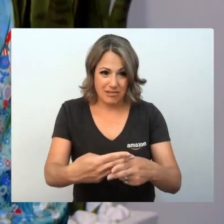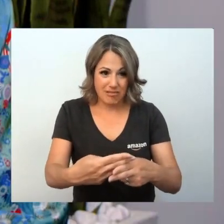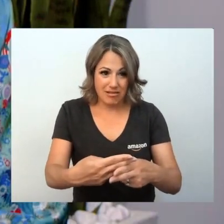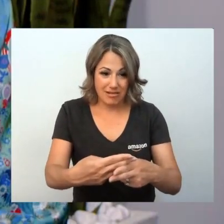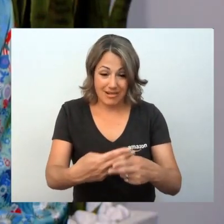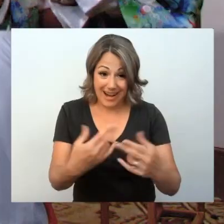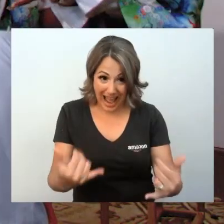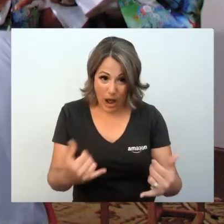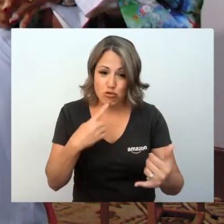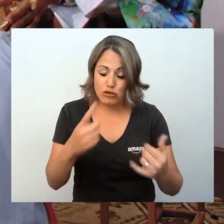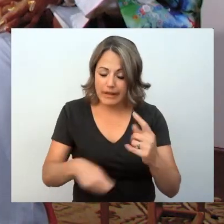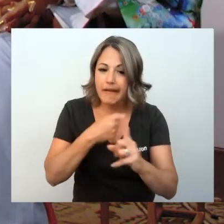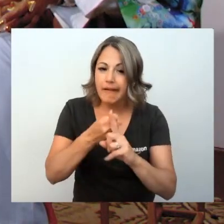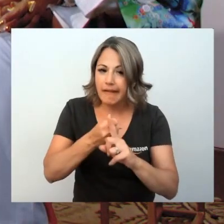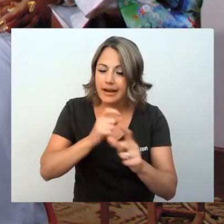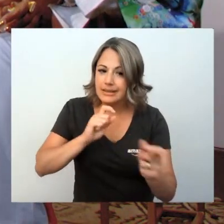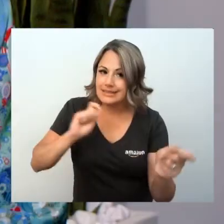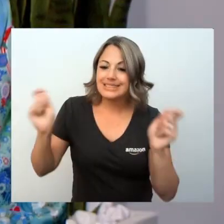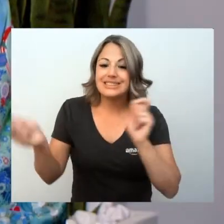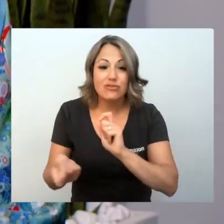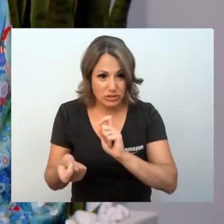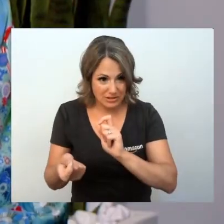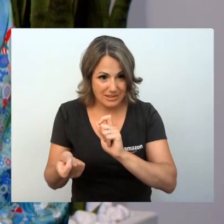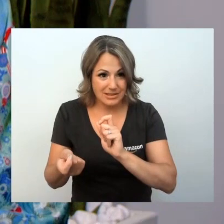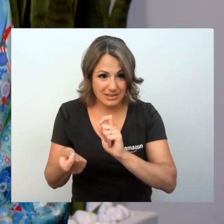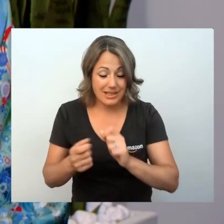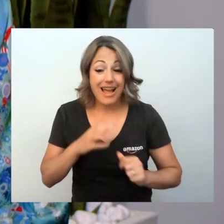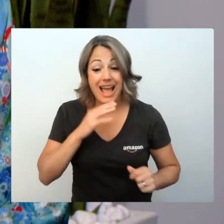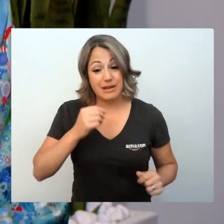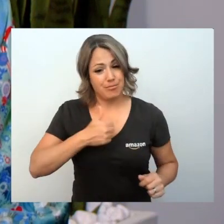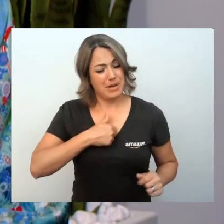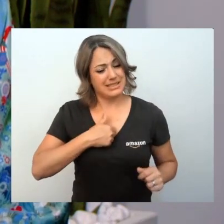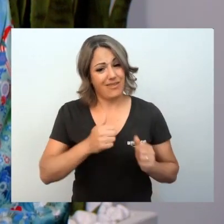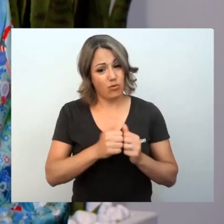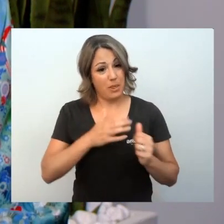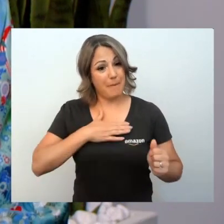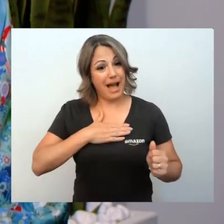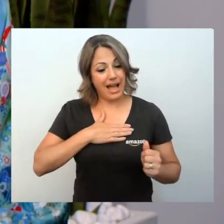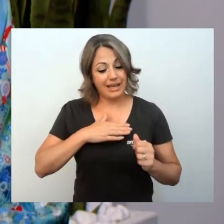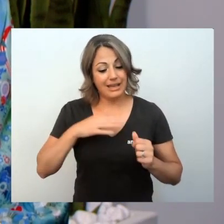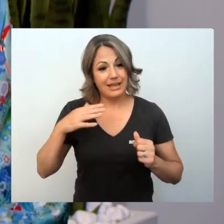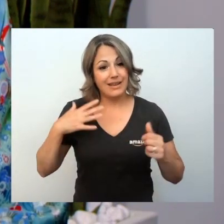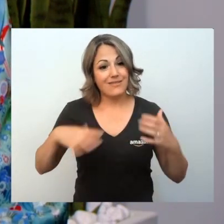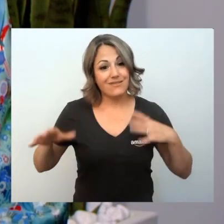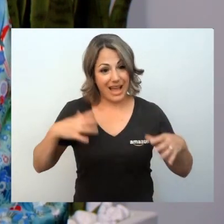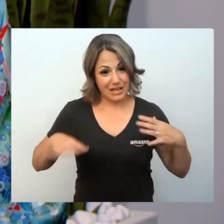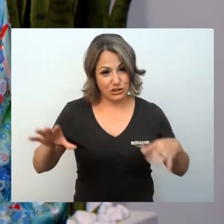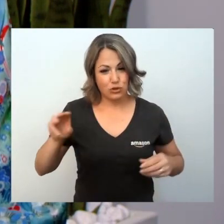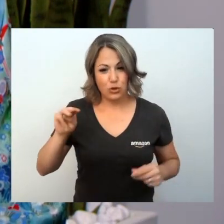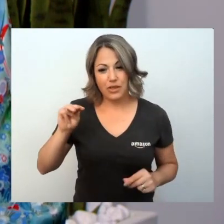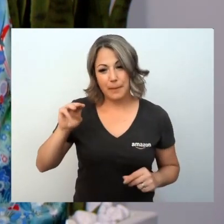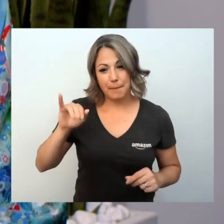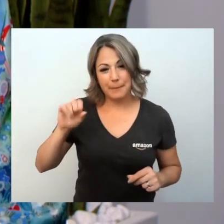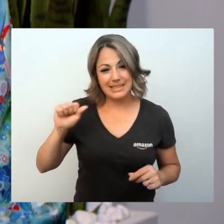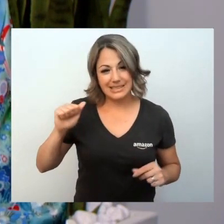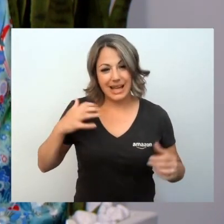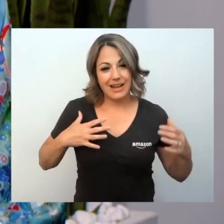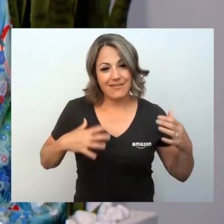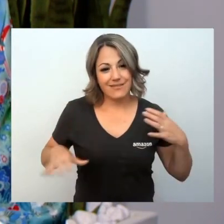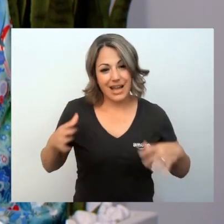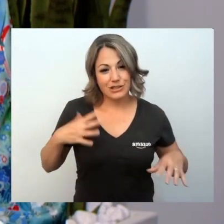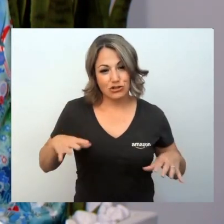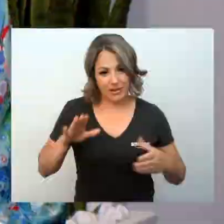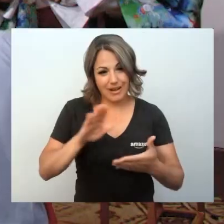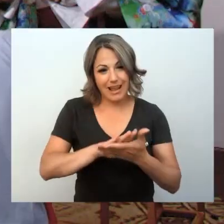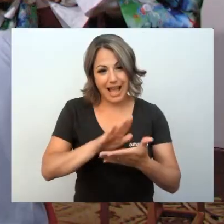now making a difference and making sure that we make a difference. And then myself with my Fashion Academy, the Me Selton Fashion Academy, another piece